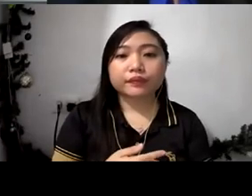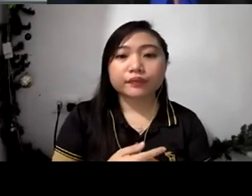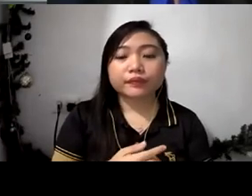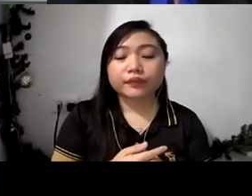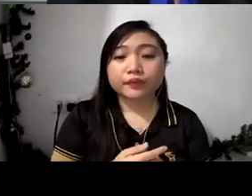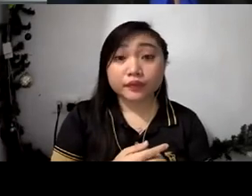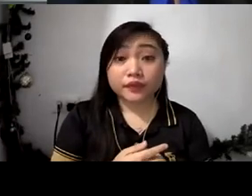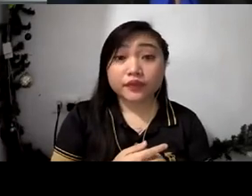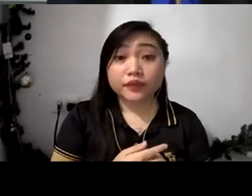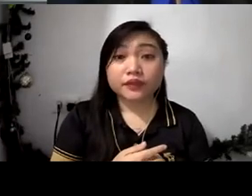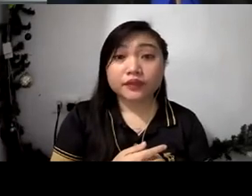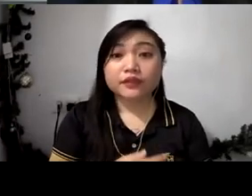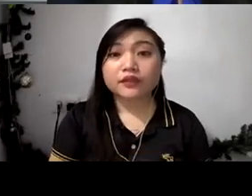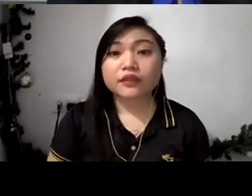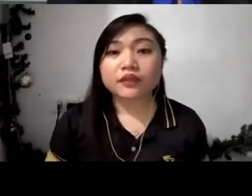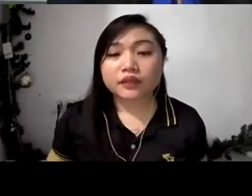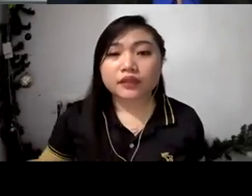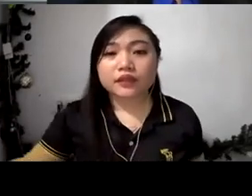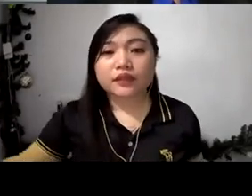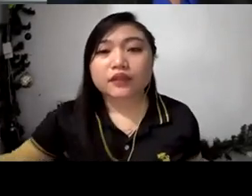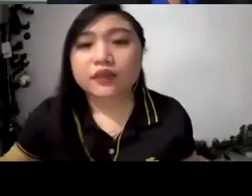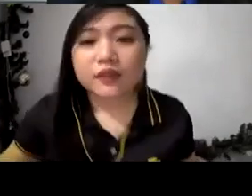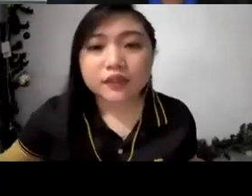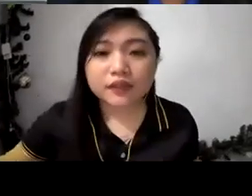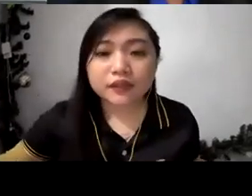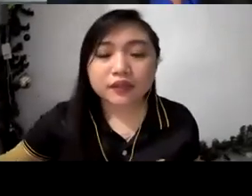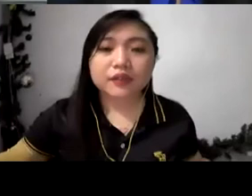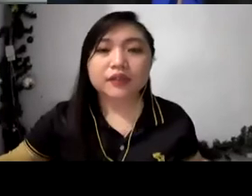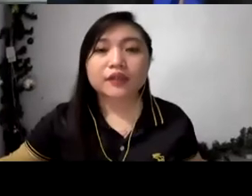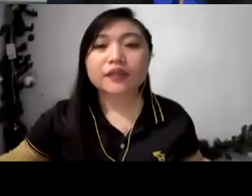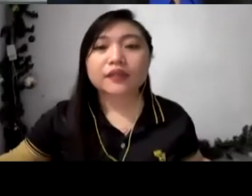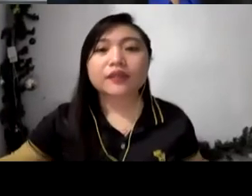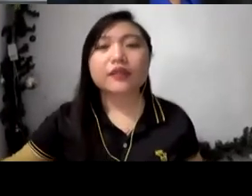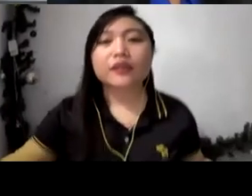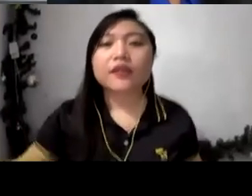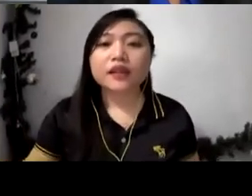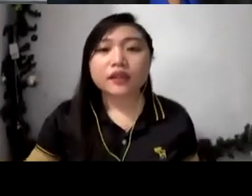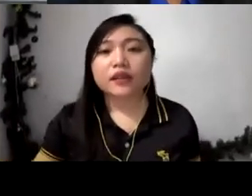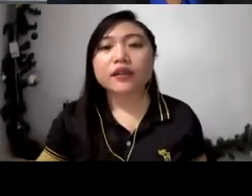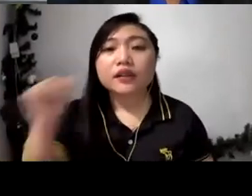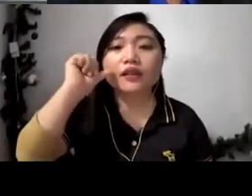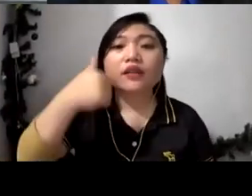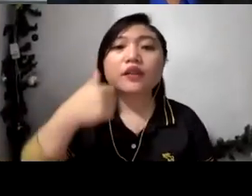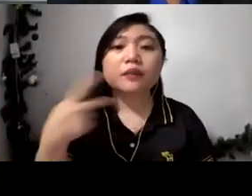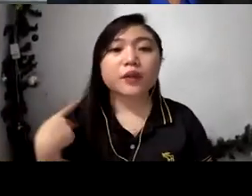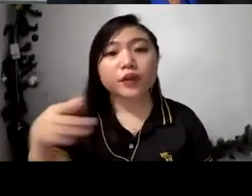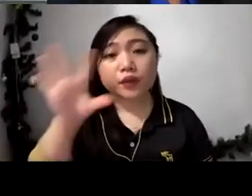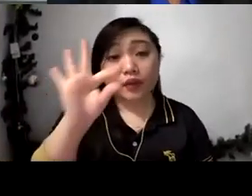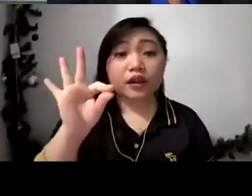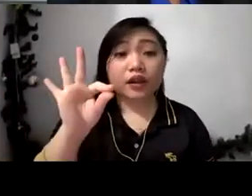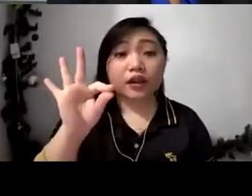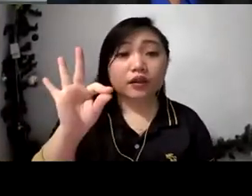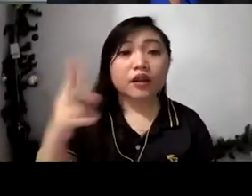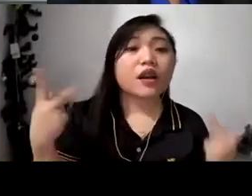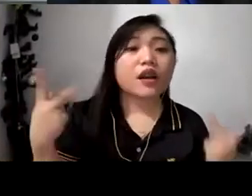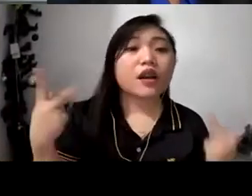Okay, nasaan na? For tomorrow, okay. So, at 9 o'clock tomorrow, we will have